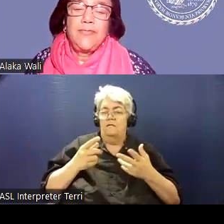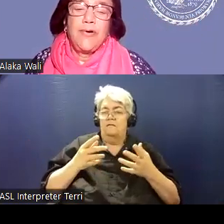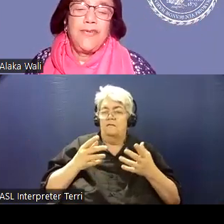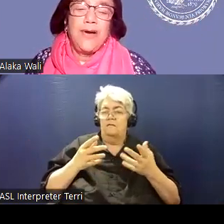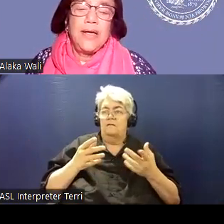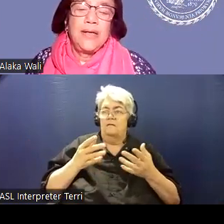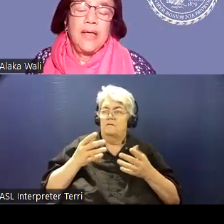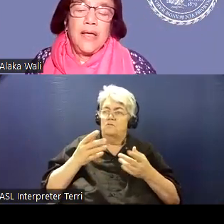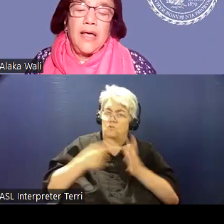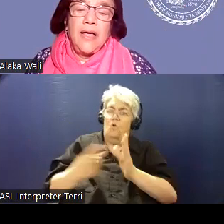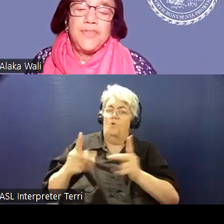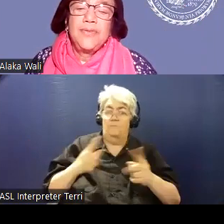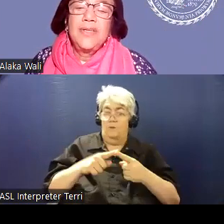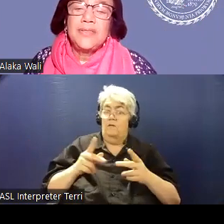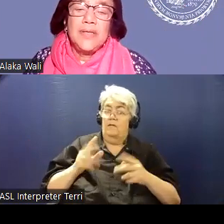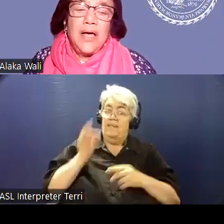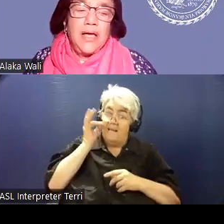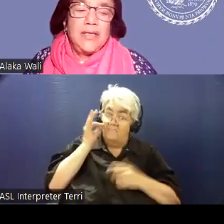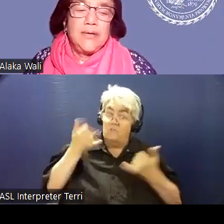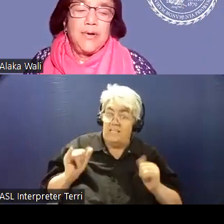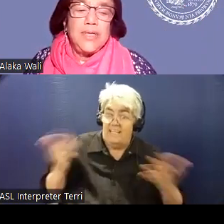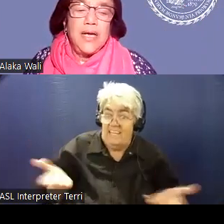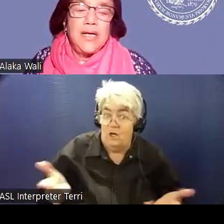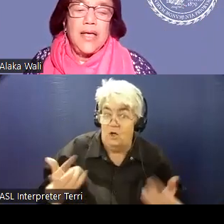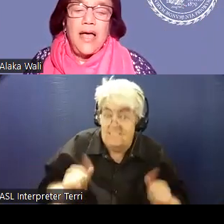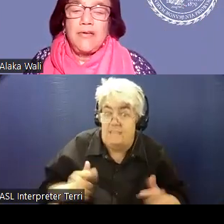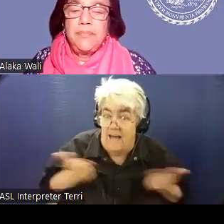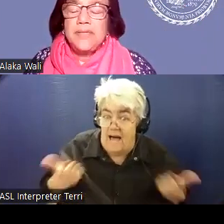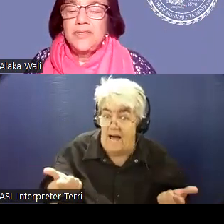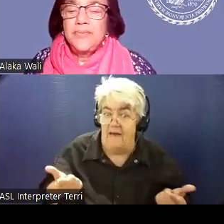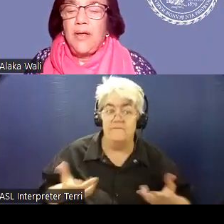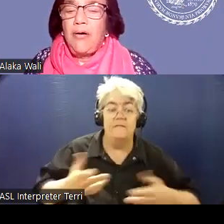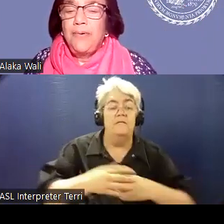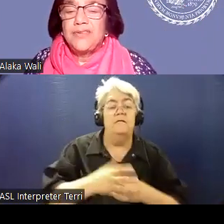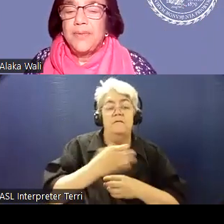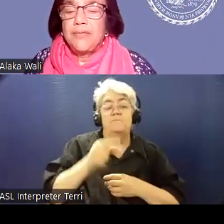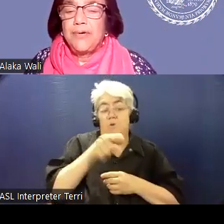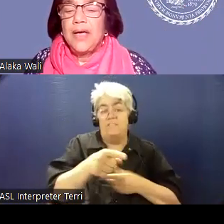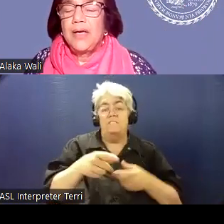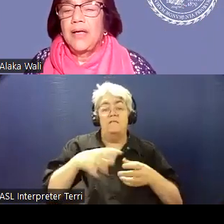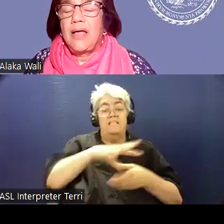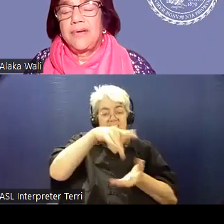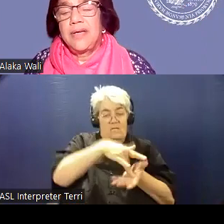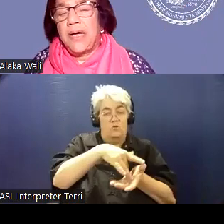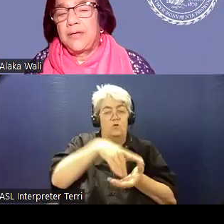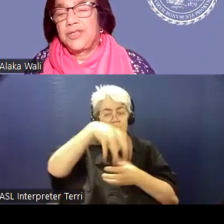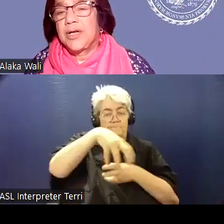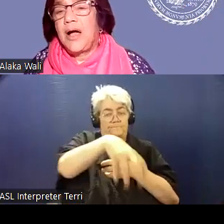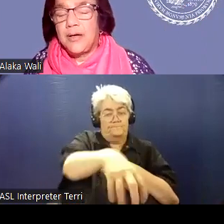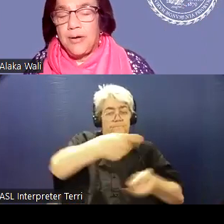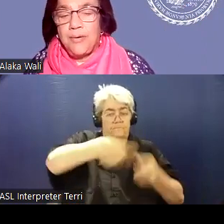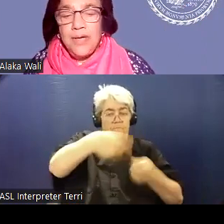in the forefront. And so this is a rotating gallery, but this will always be a rotating gallery